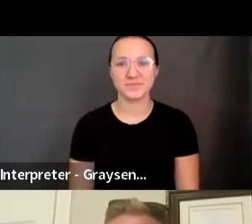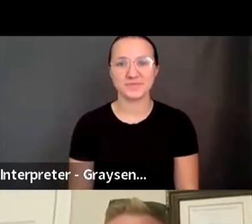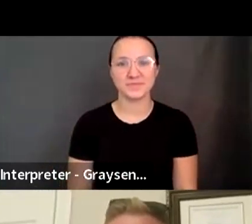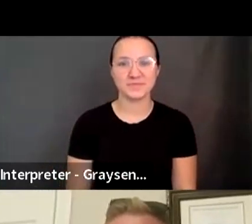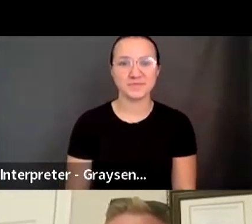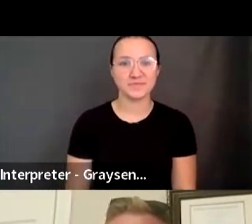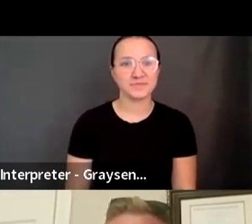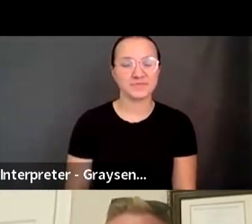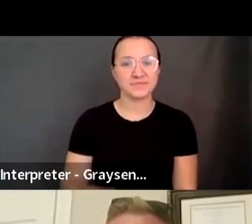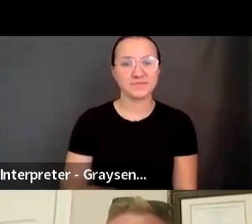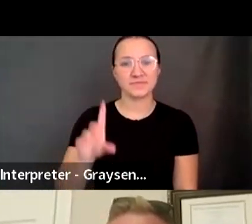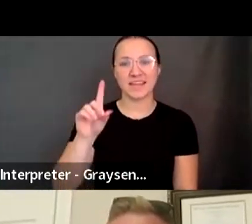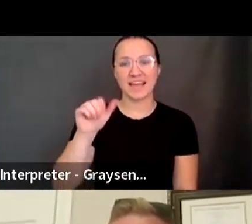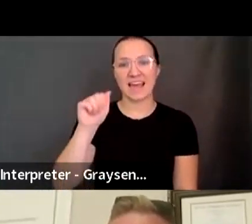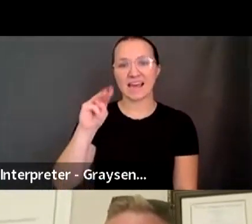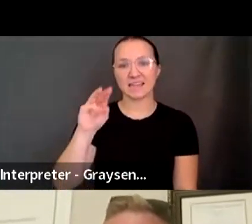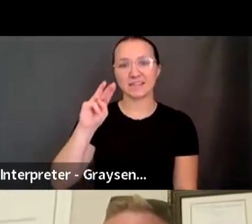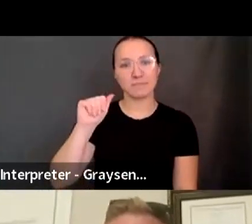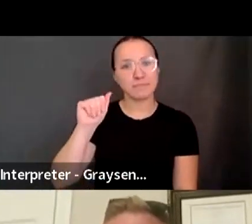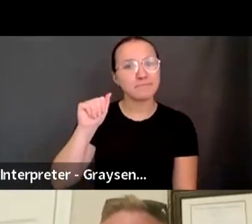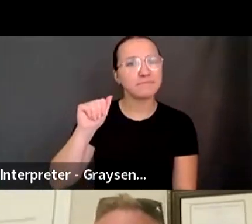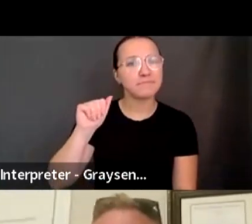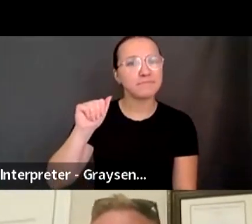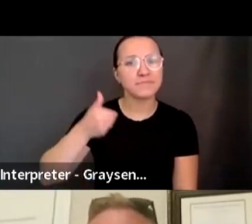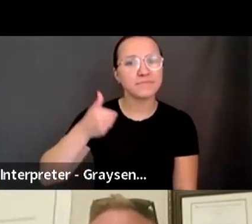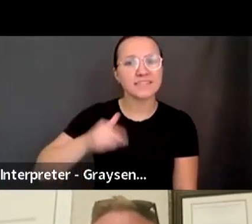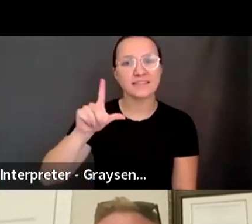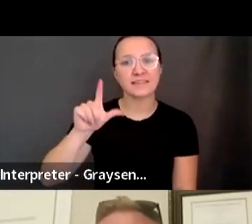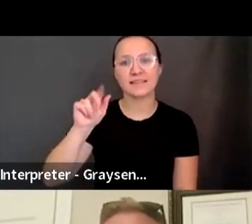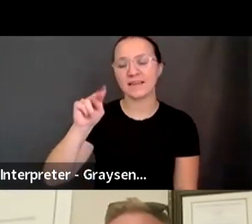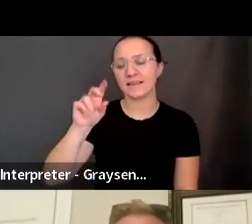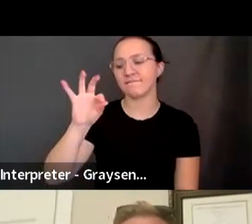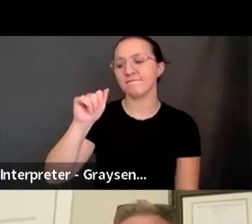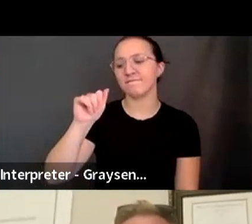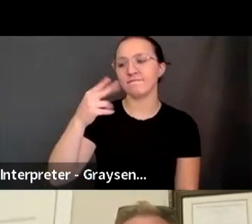Hey, Adam, this is Landfather. I'd just like to say I really appreciate your